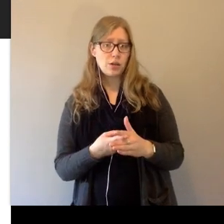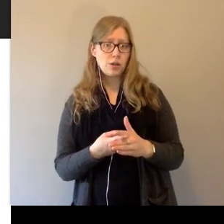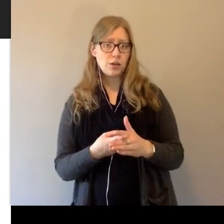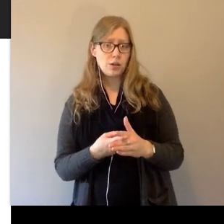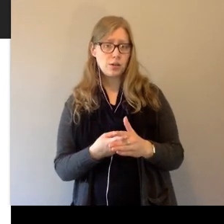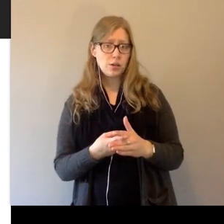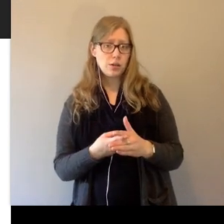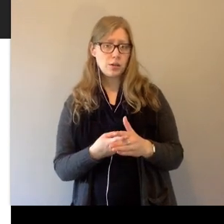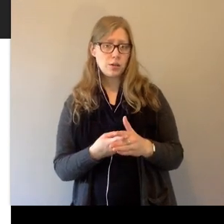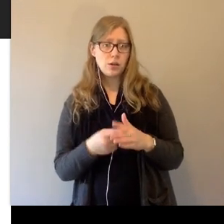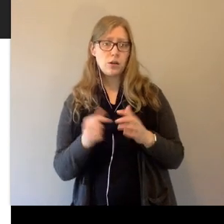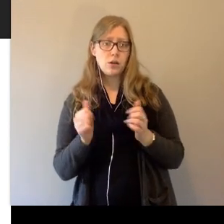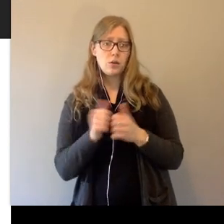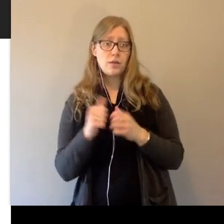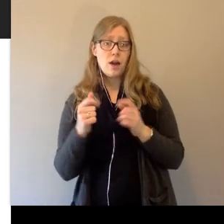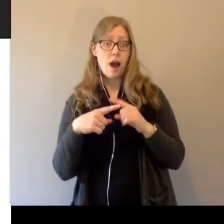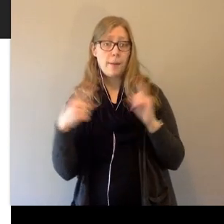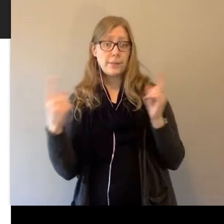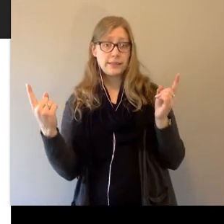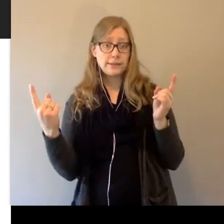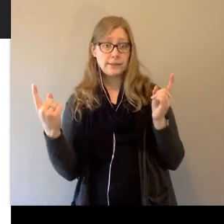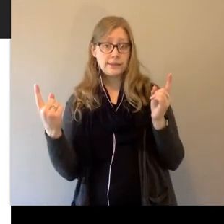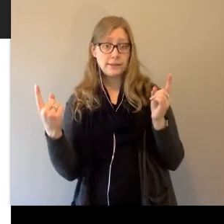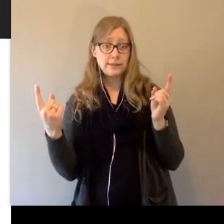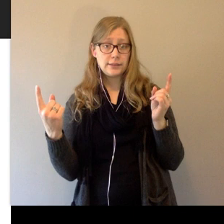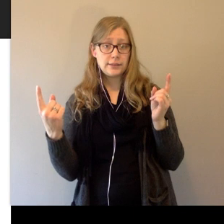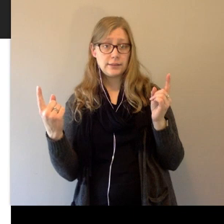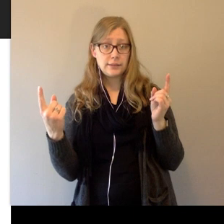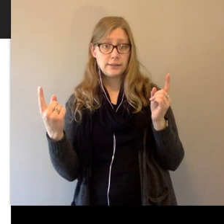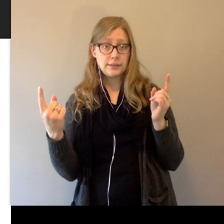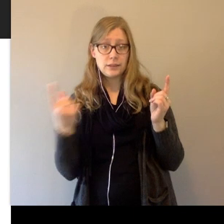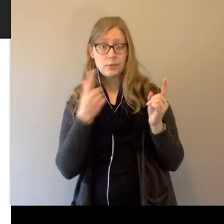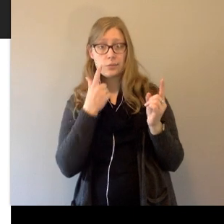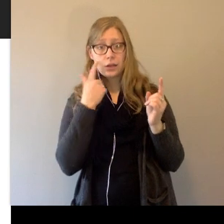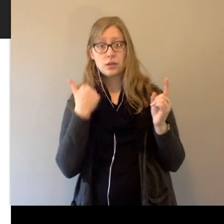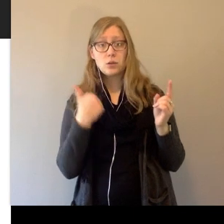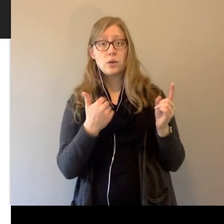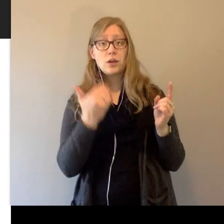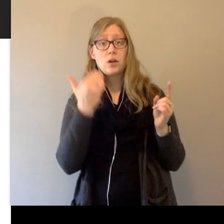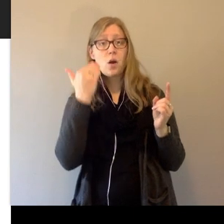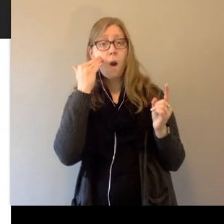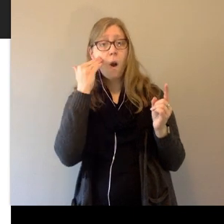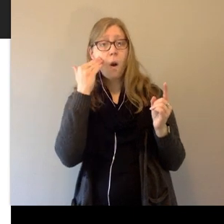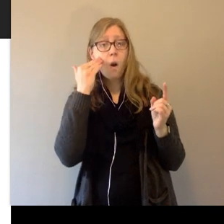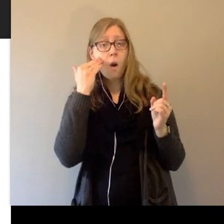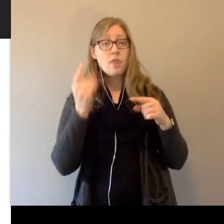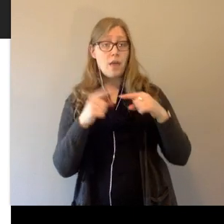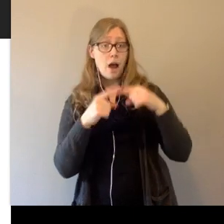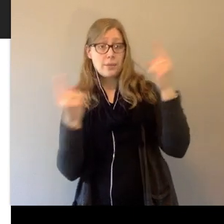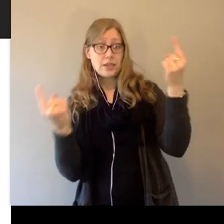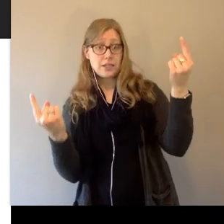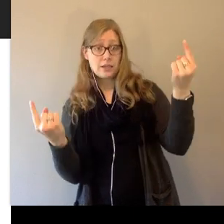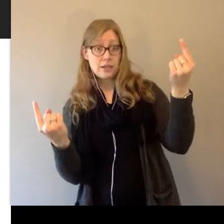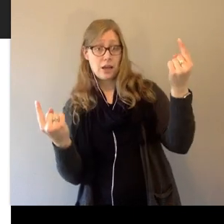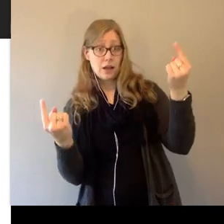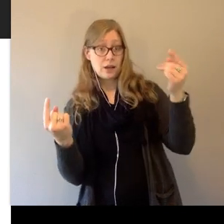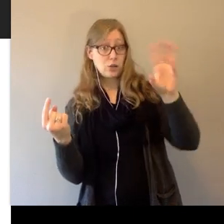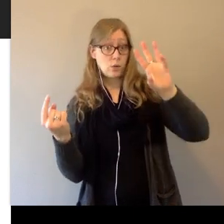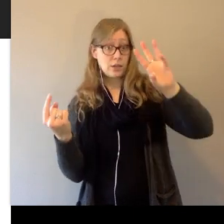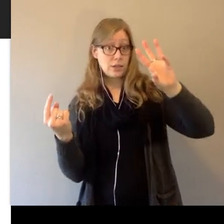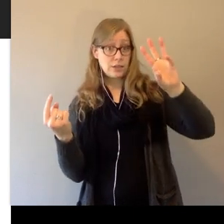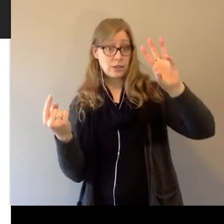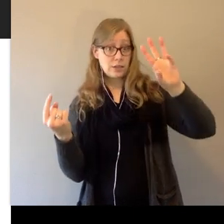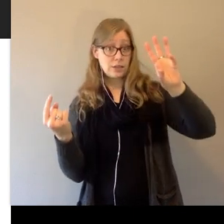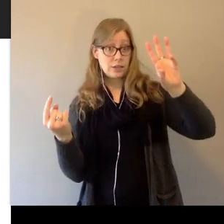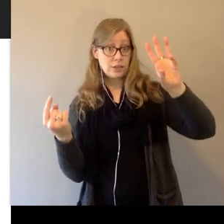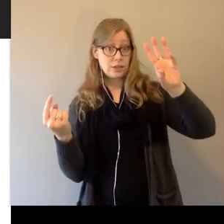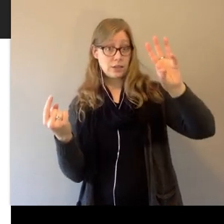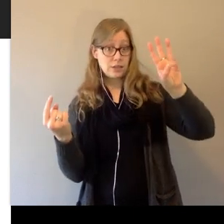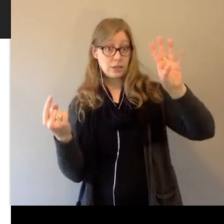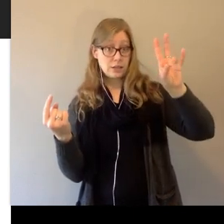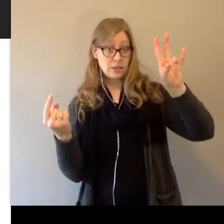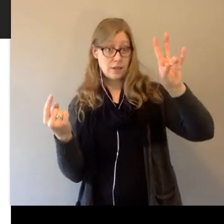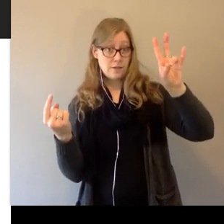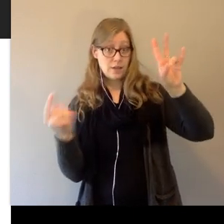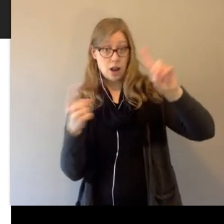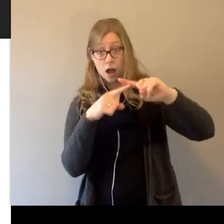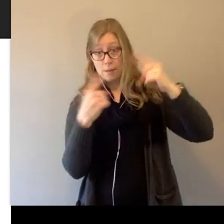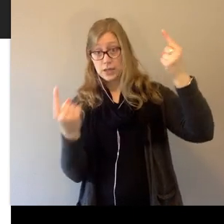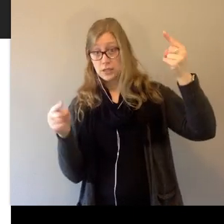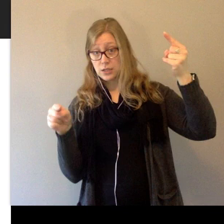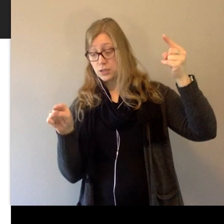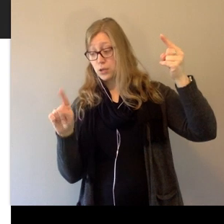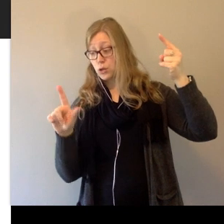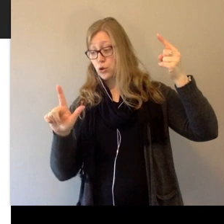the opposite side, because we know the opposite side here is